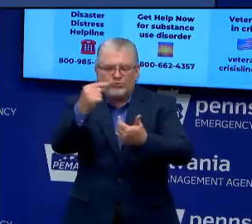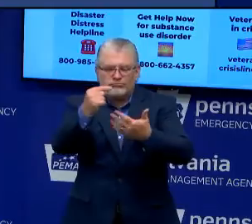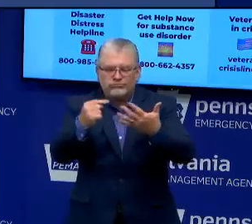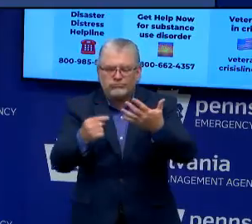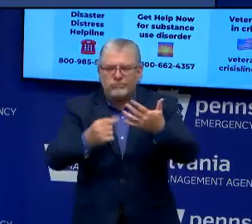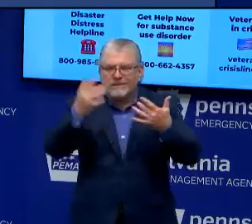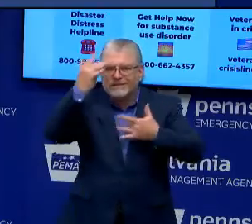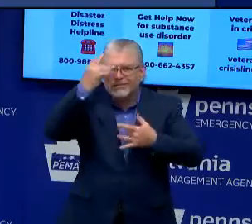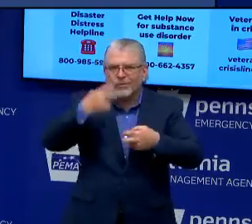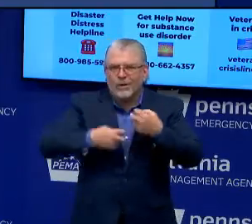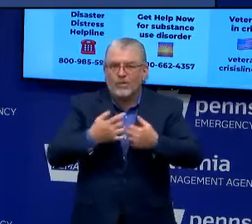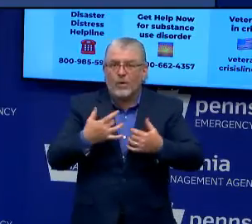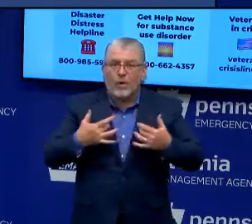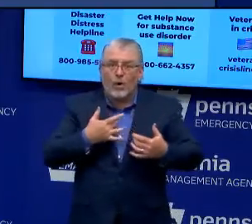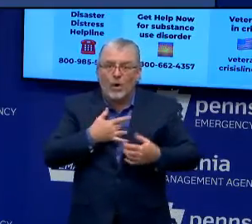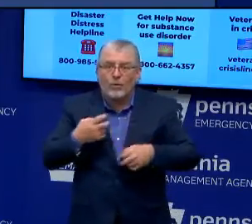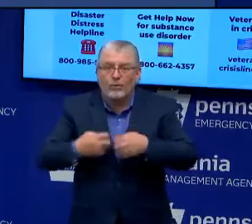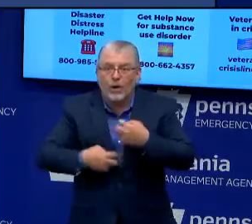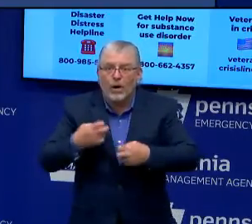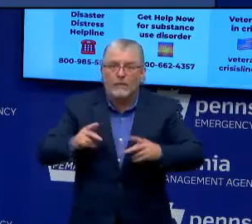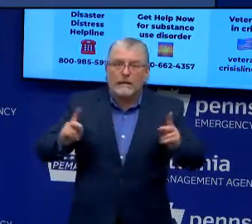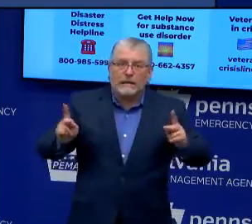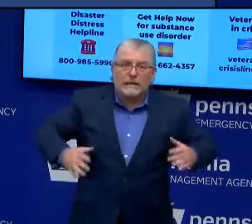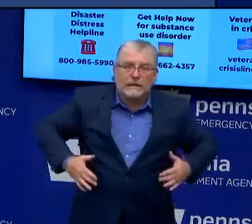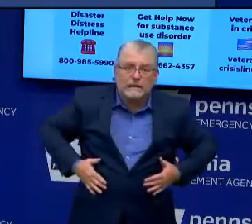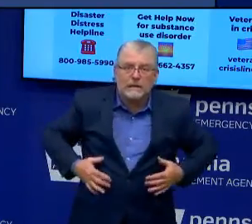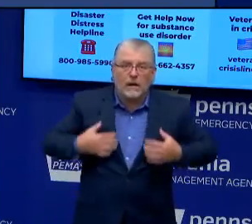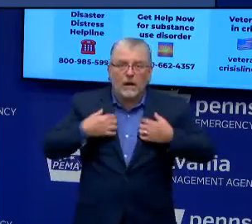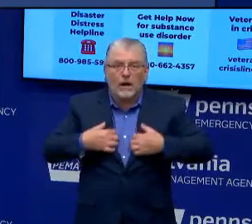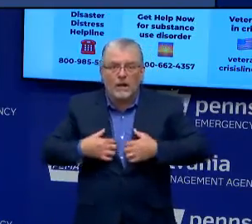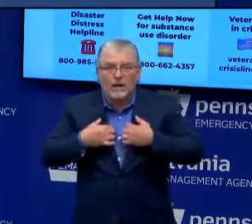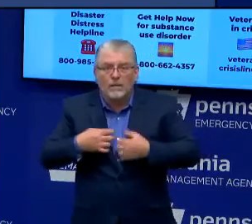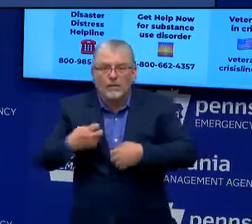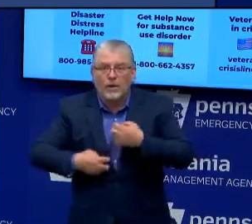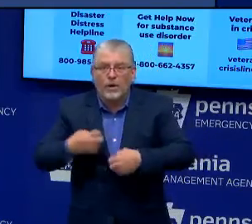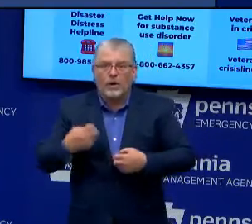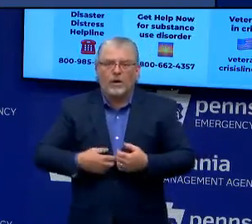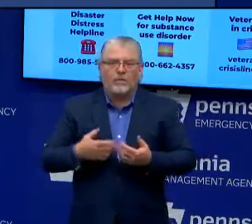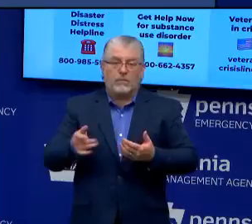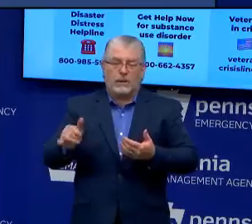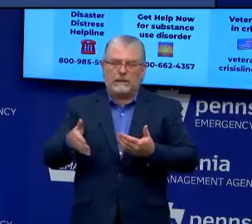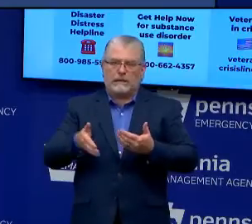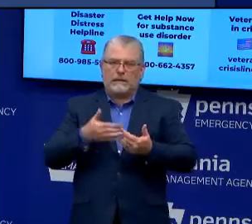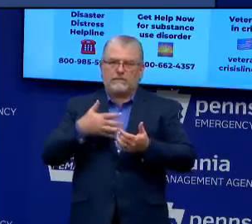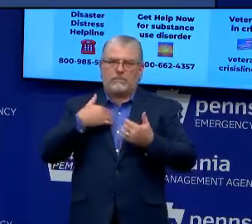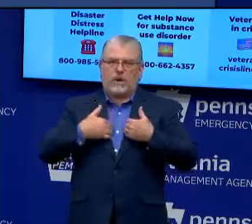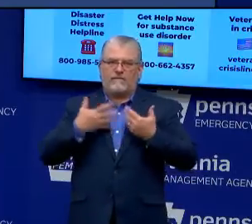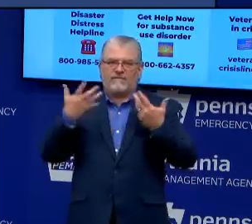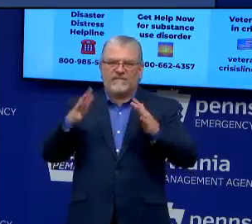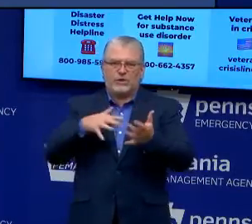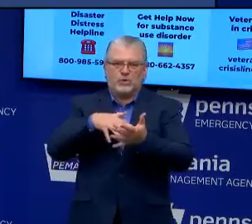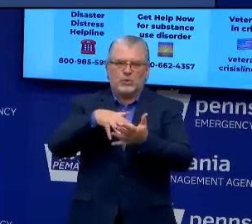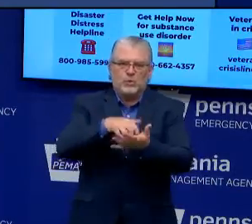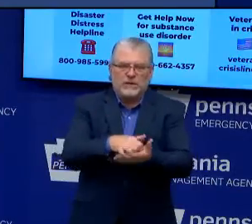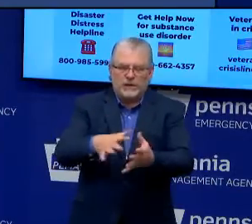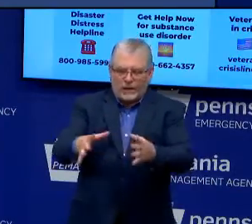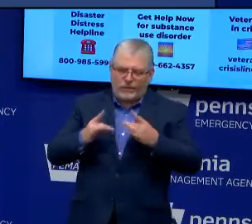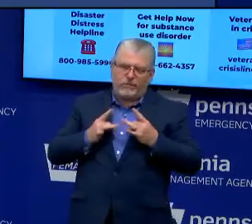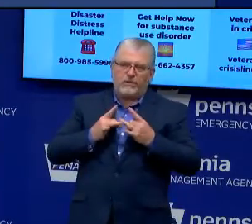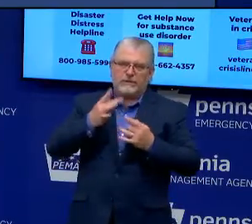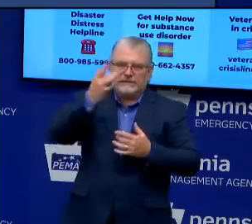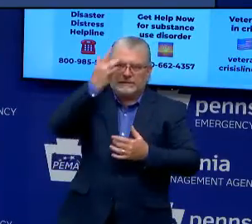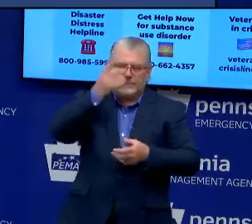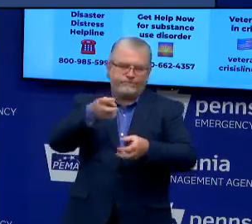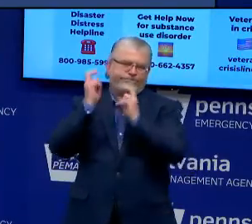kidney disease, and that makes them more prone to getting COVID-19 and having a more severe response to COVID-19.